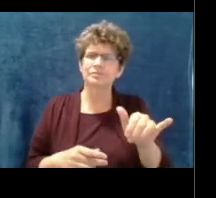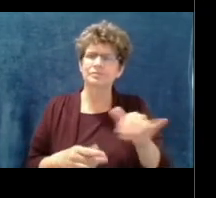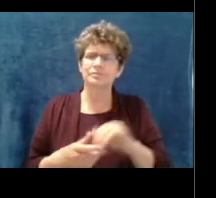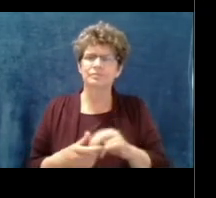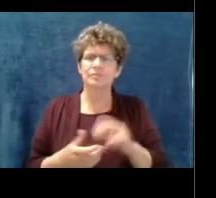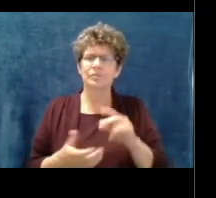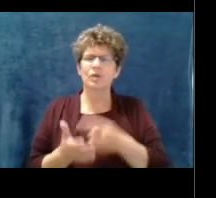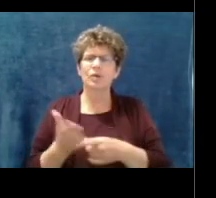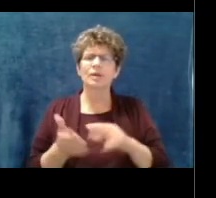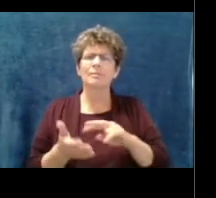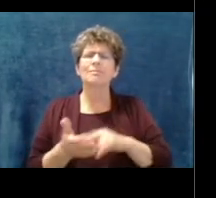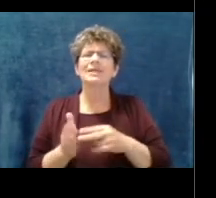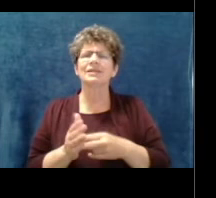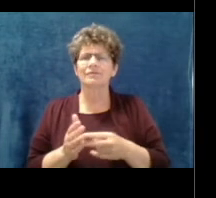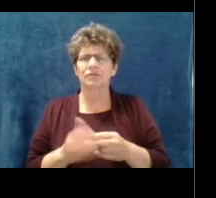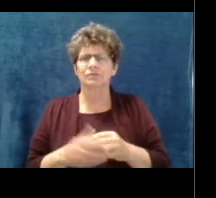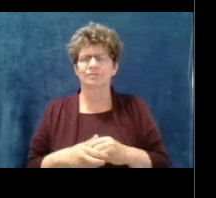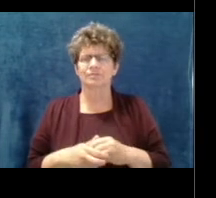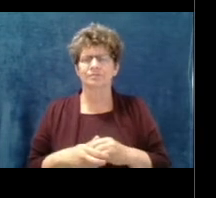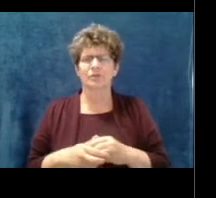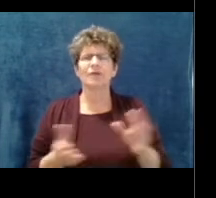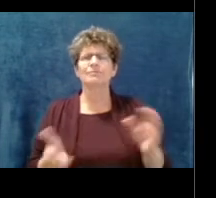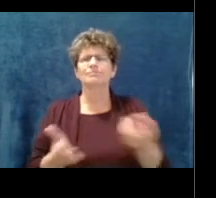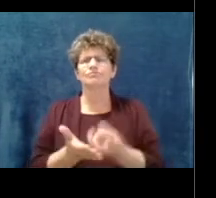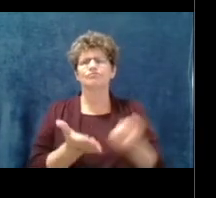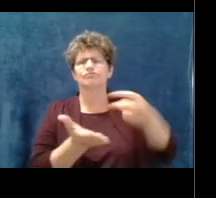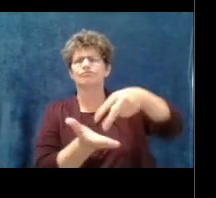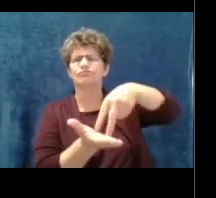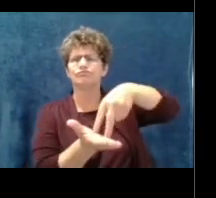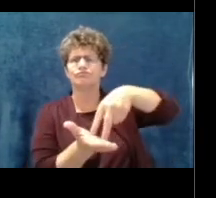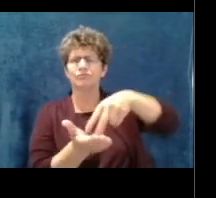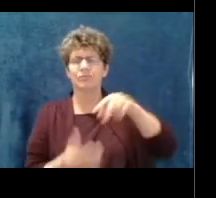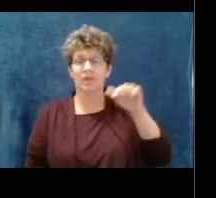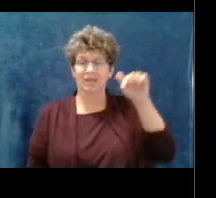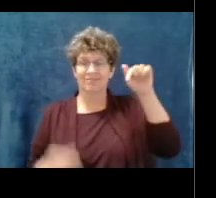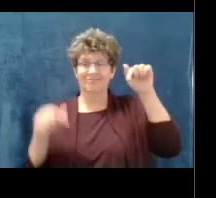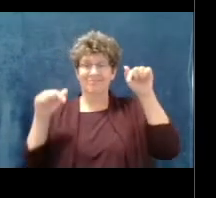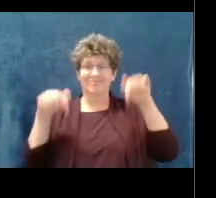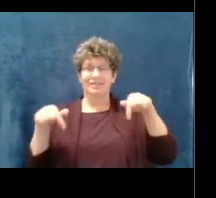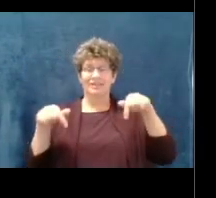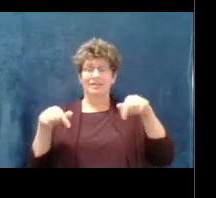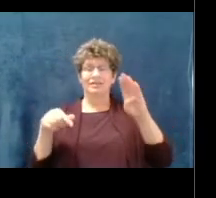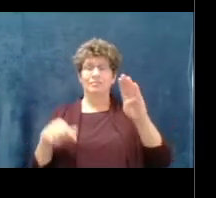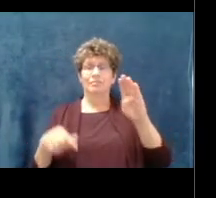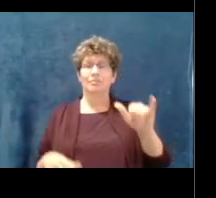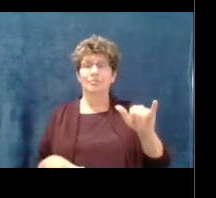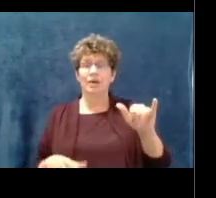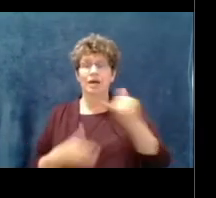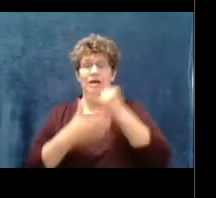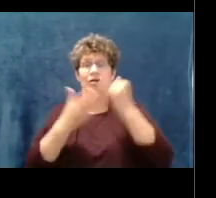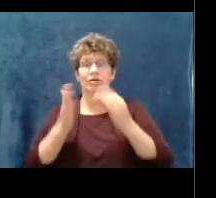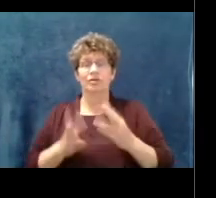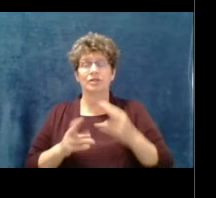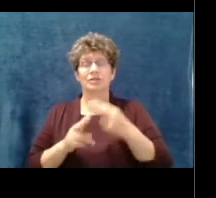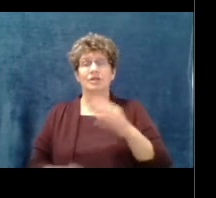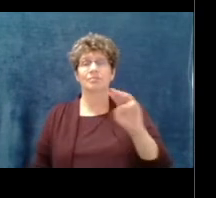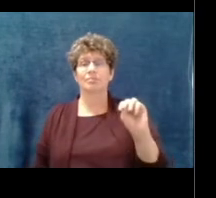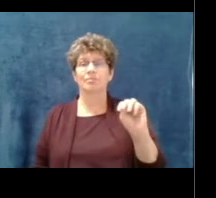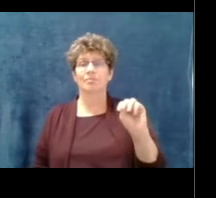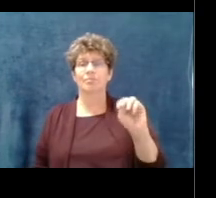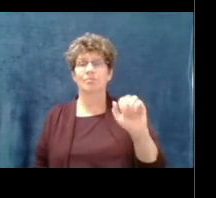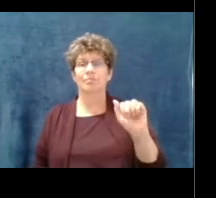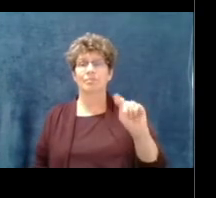give you an example of resilience. This right here is a Matisse. It's one of his brilliant and vibrant